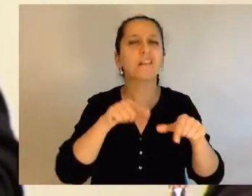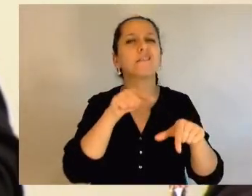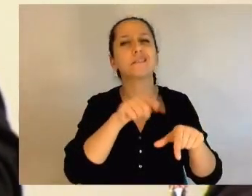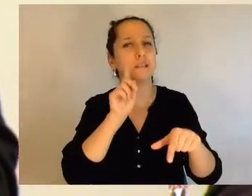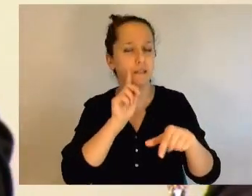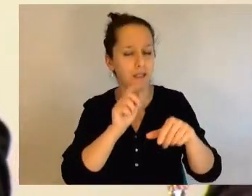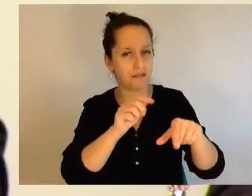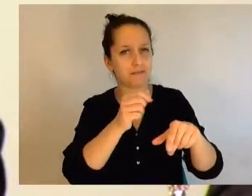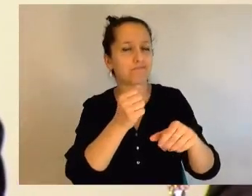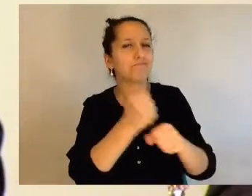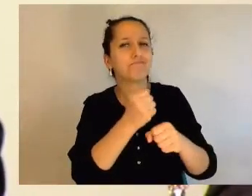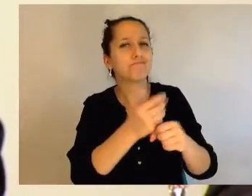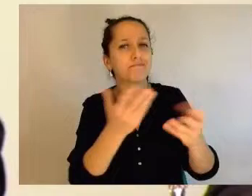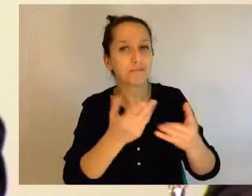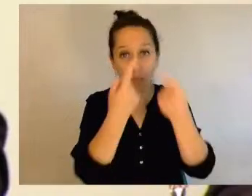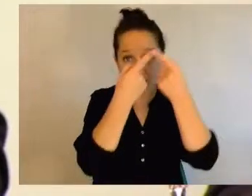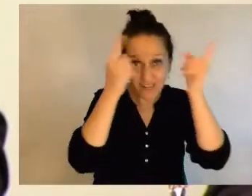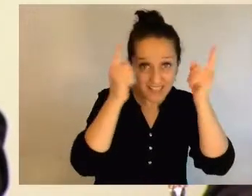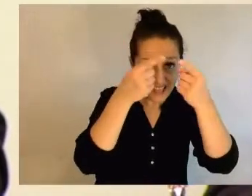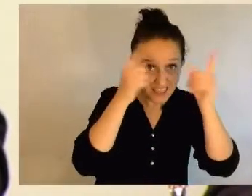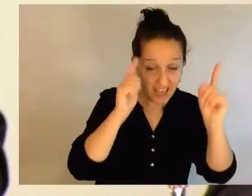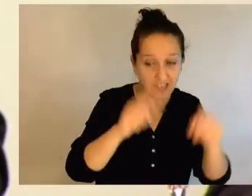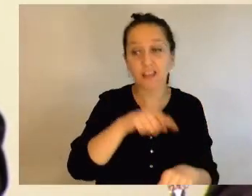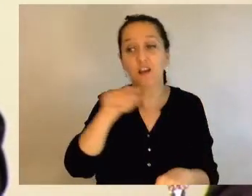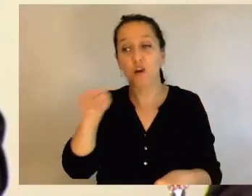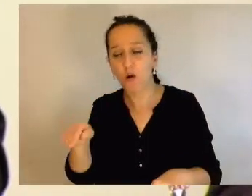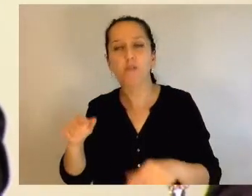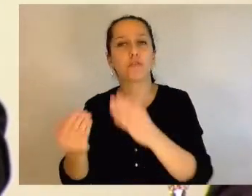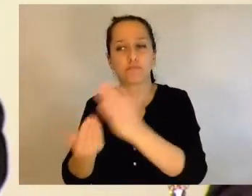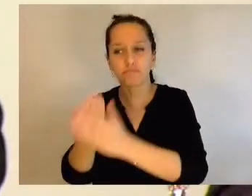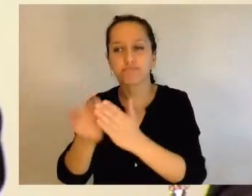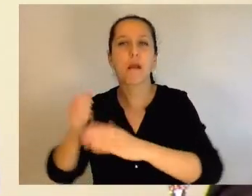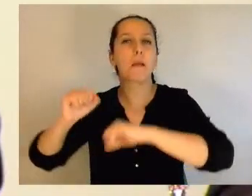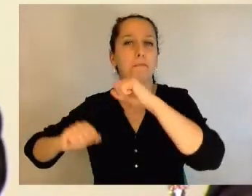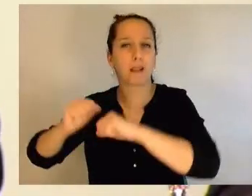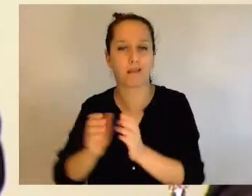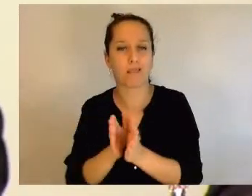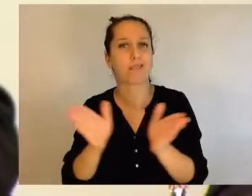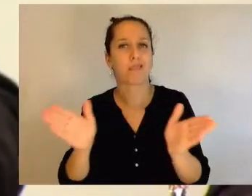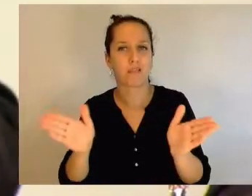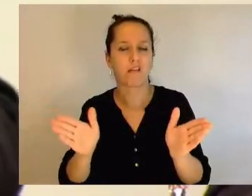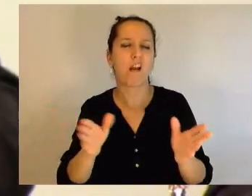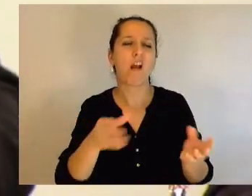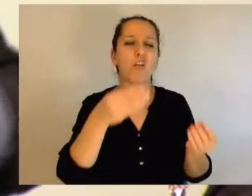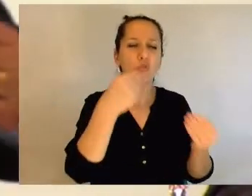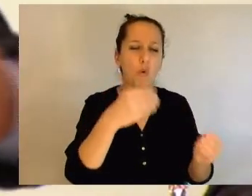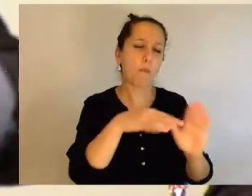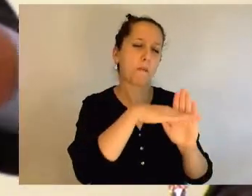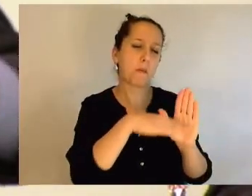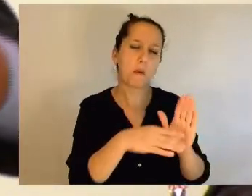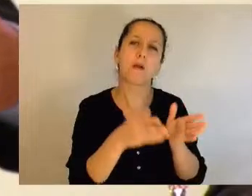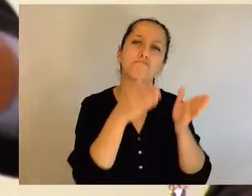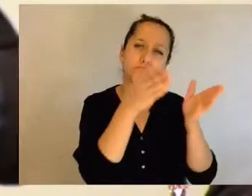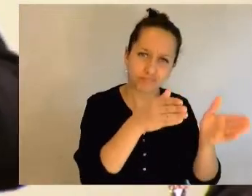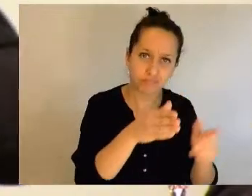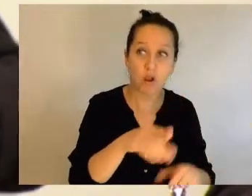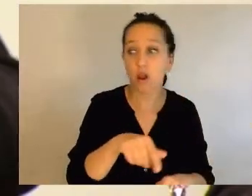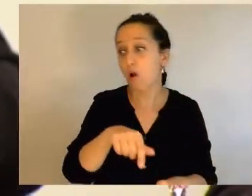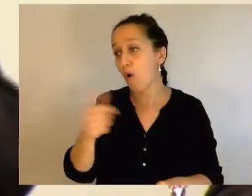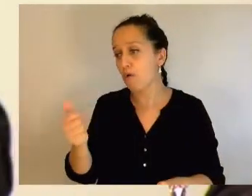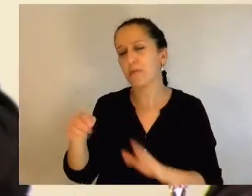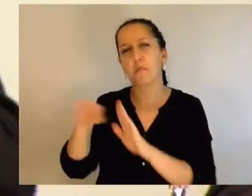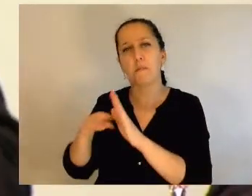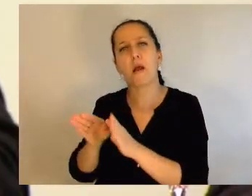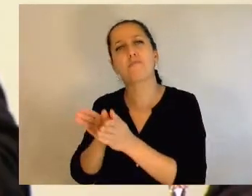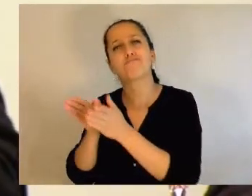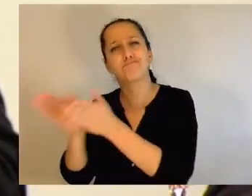the science are the university, and those who do innovations are the companies, and we have instruments dedicated to both,